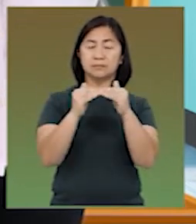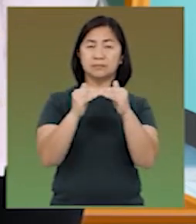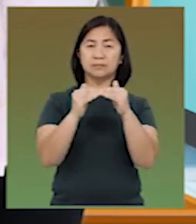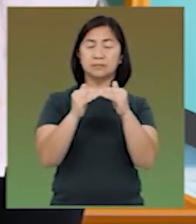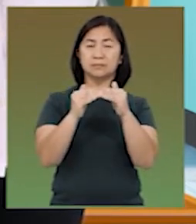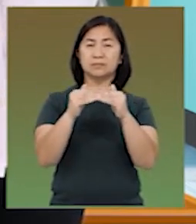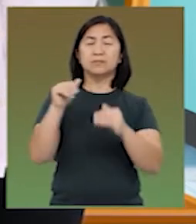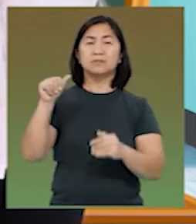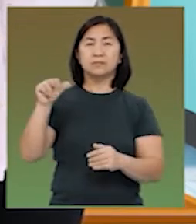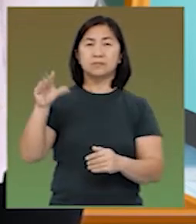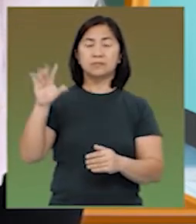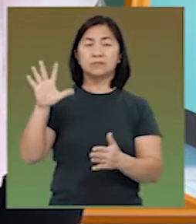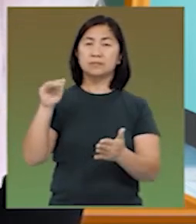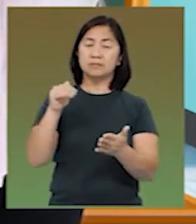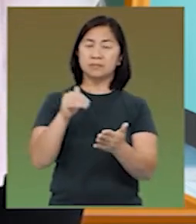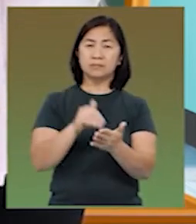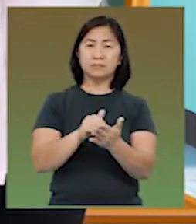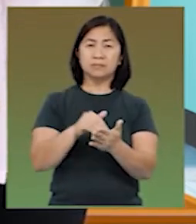is equal to